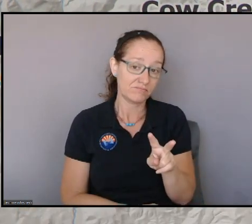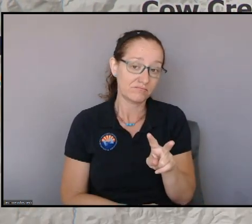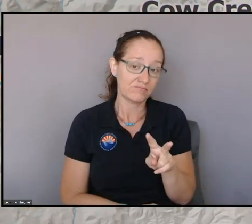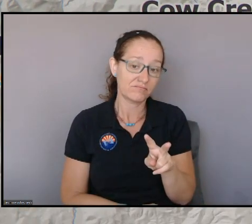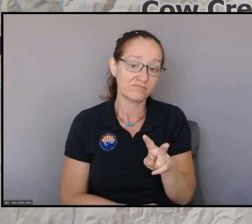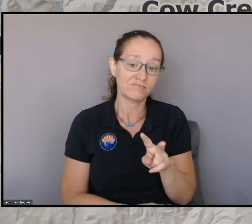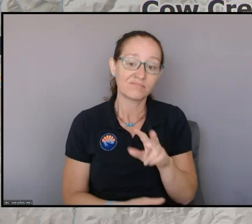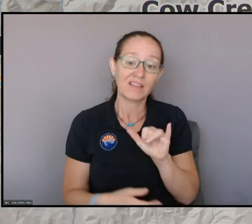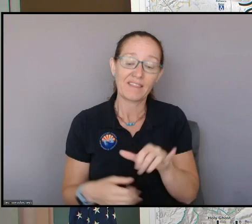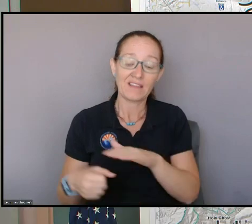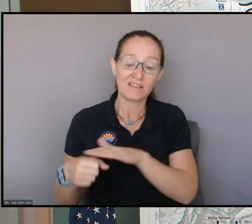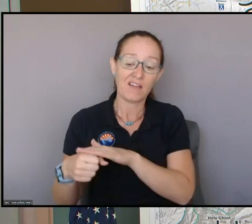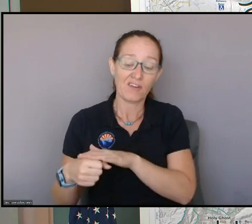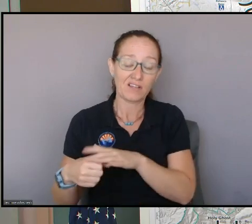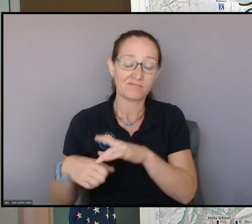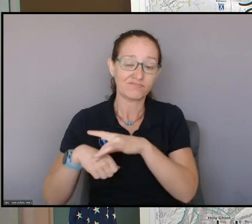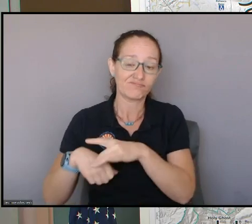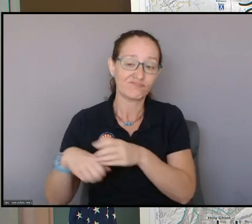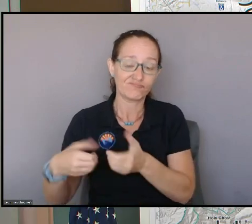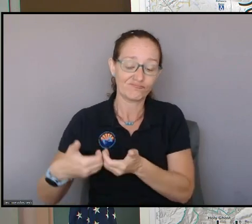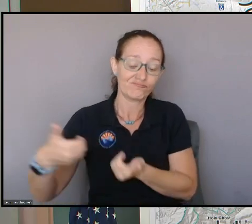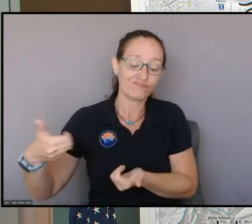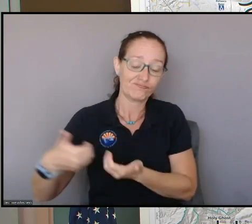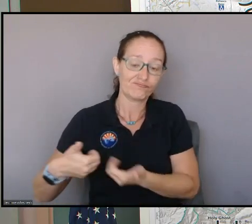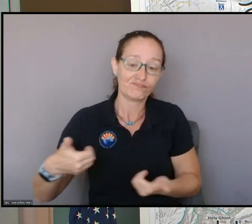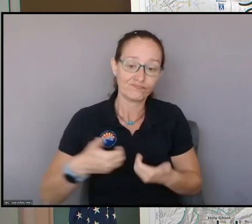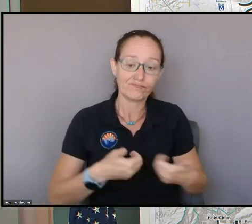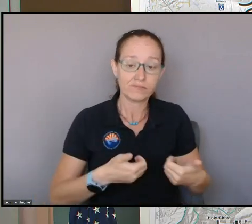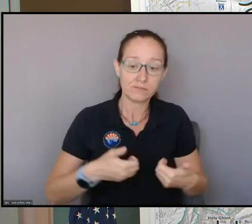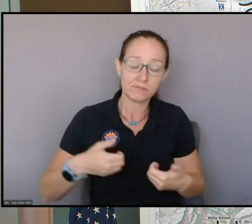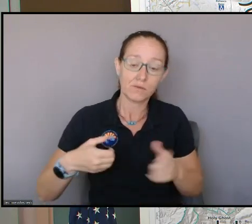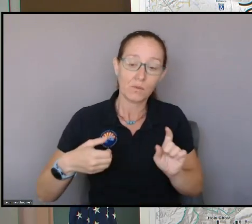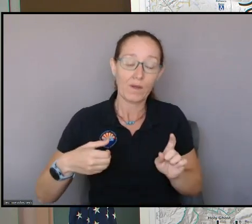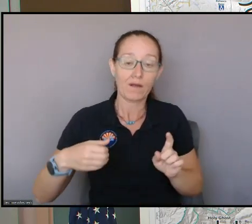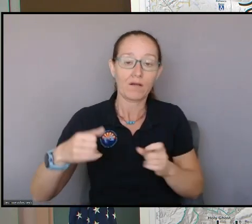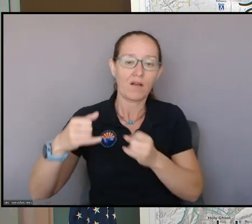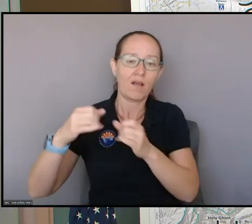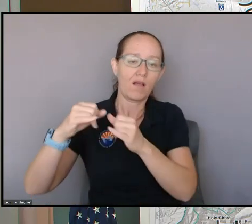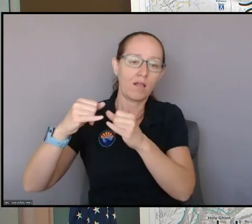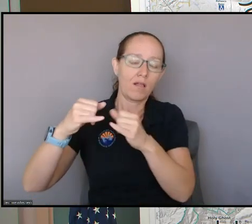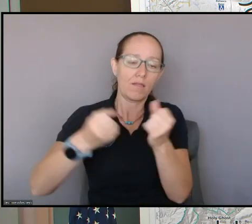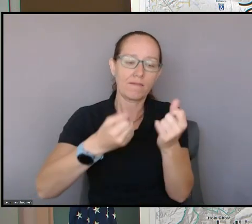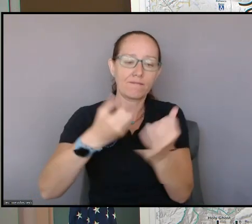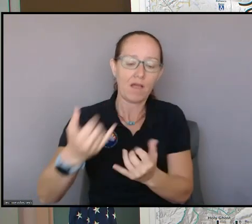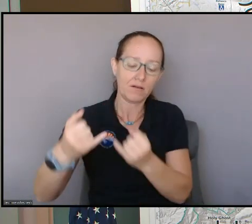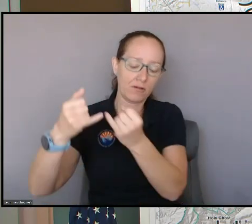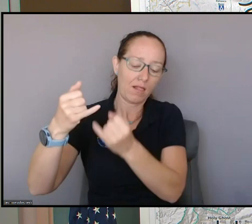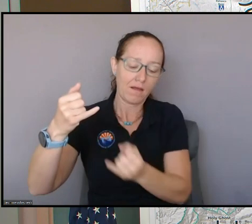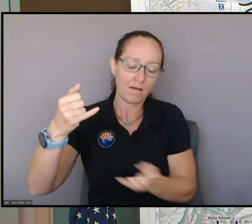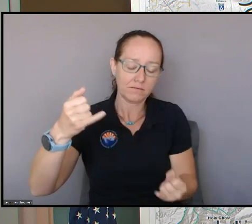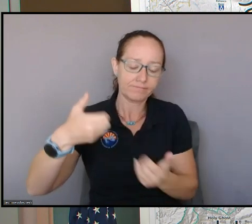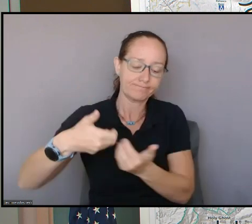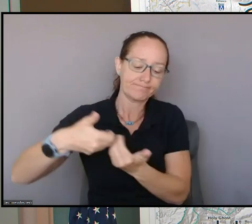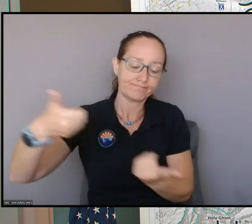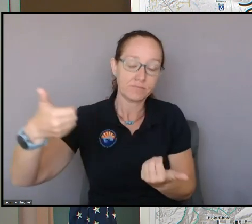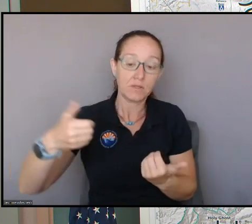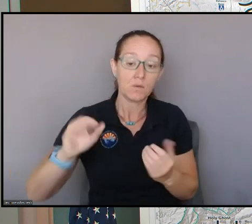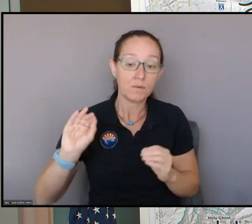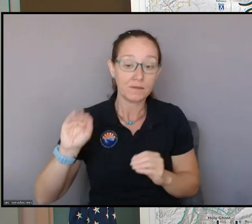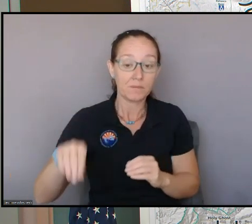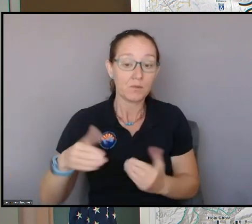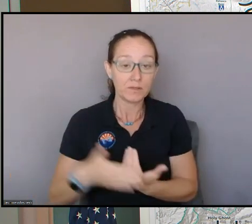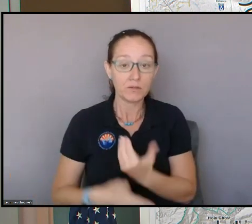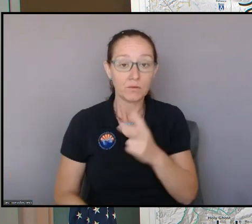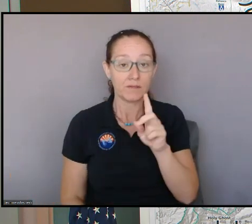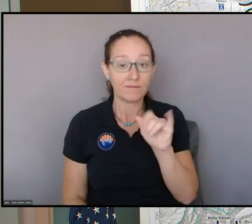geographical area or break along the fire's edge that we have. And what we've done is we've added a division into that area so that we could give